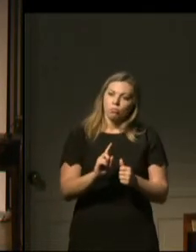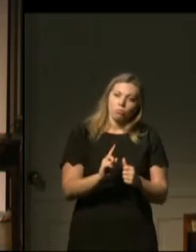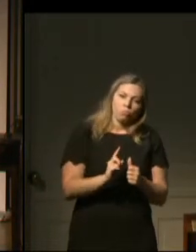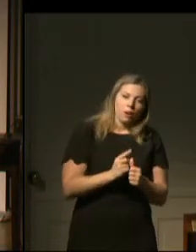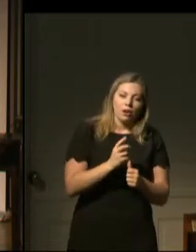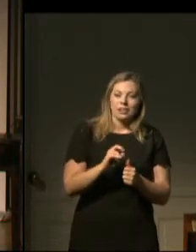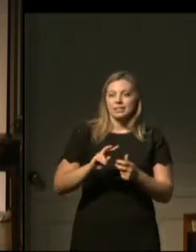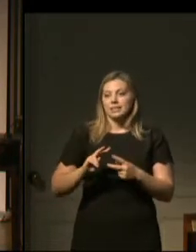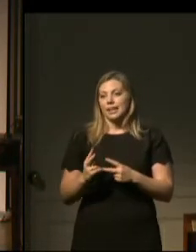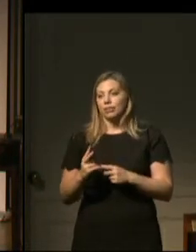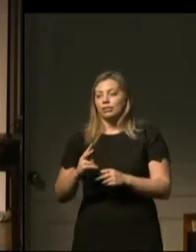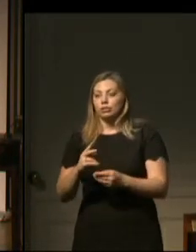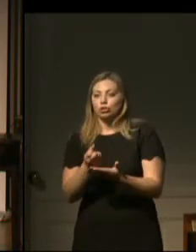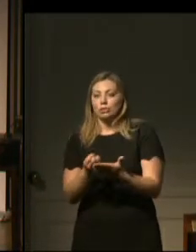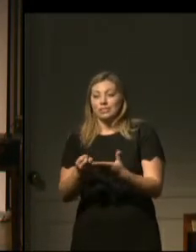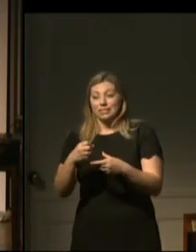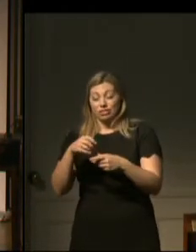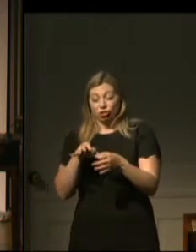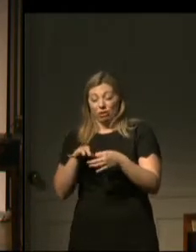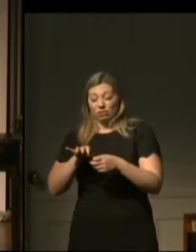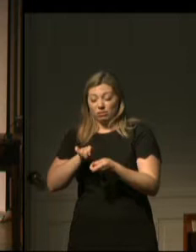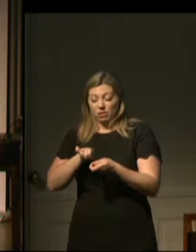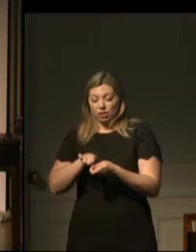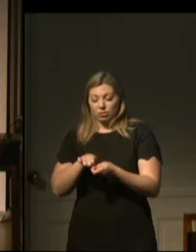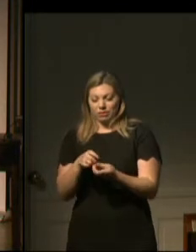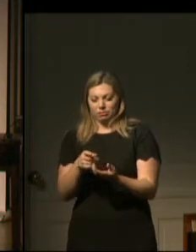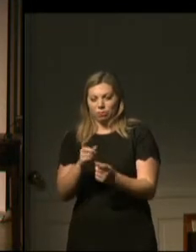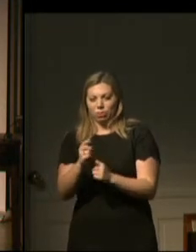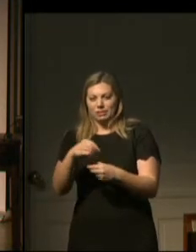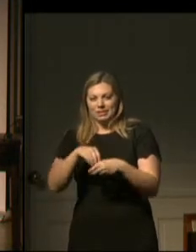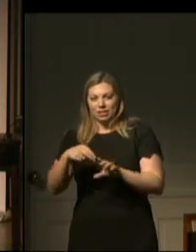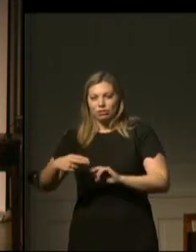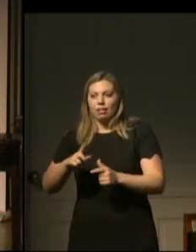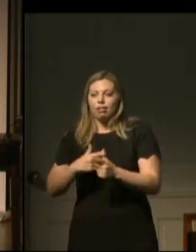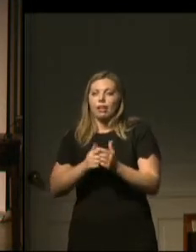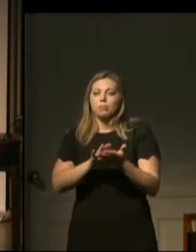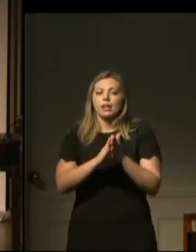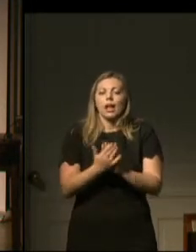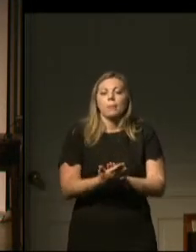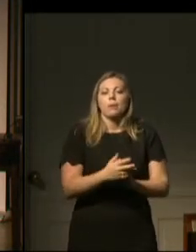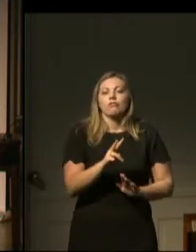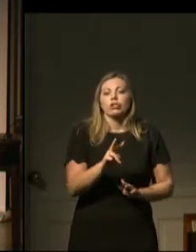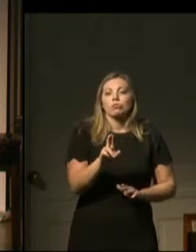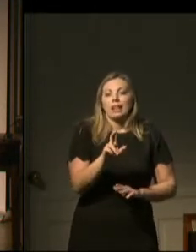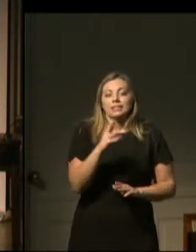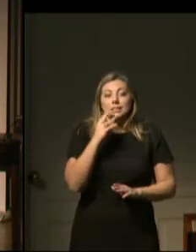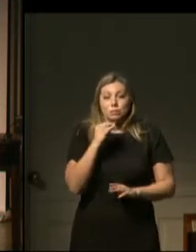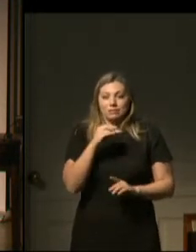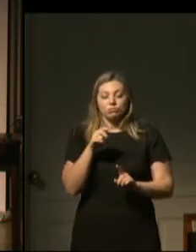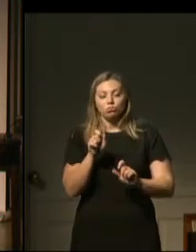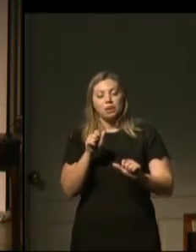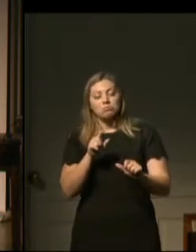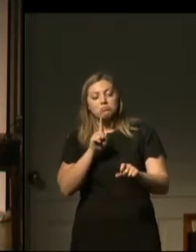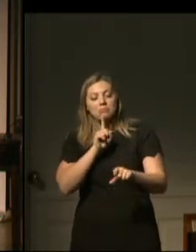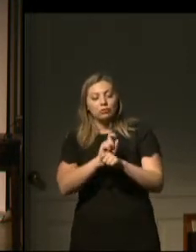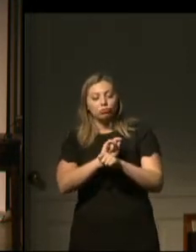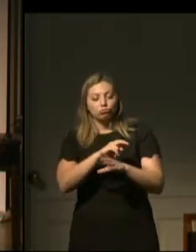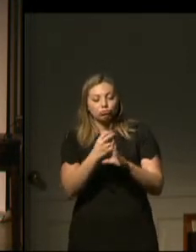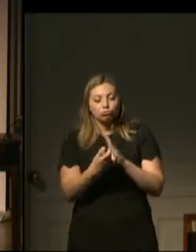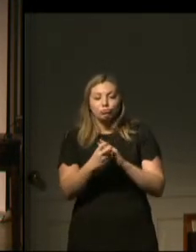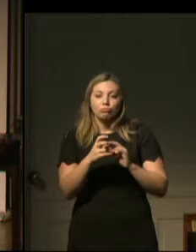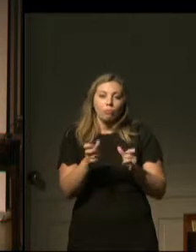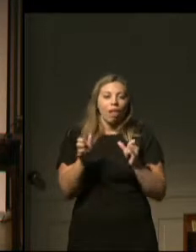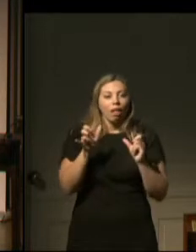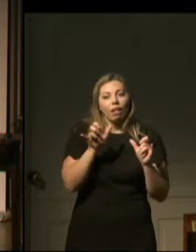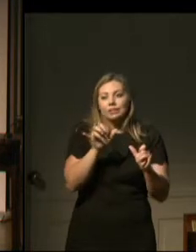describe specific moments in history. And then we are turning those into virtual reality experiences that you can actually walk around in, play in, and actually experience as